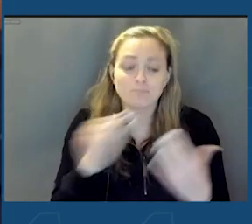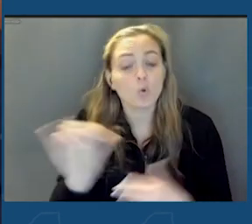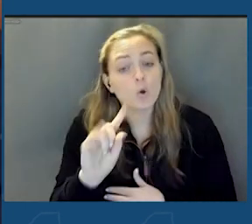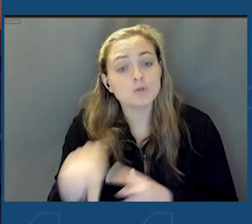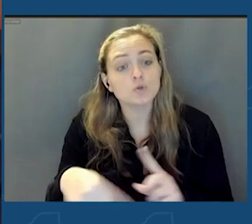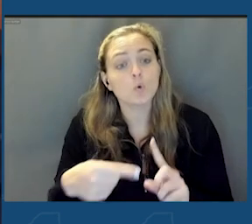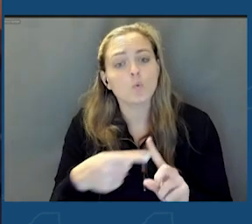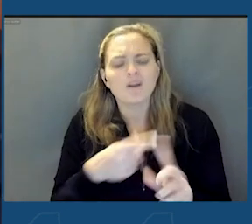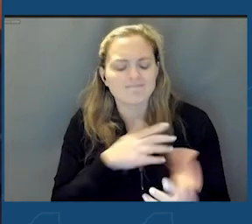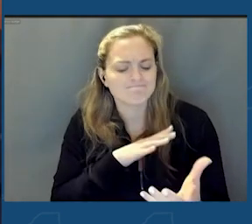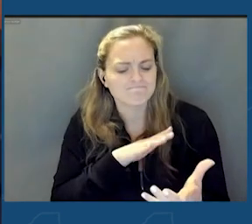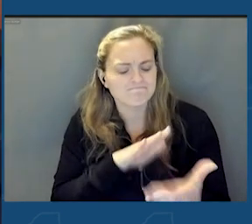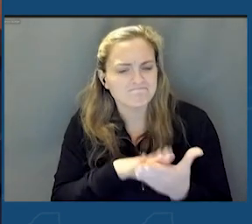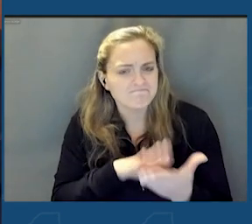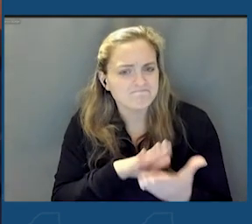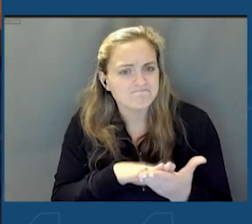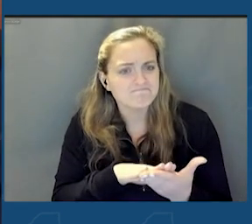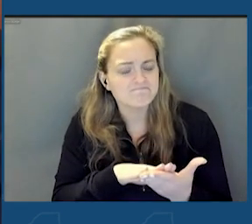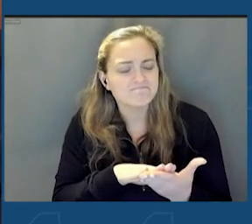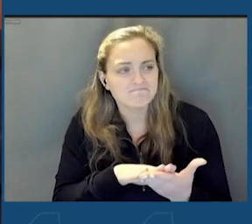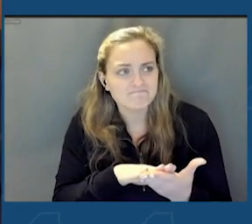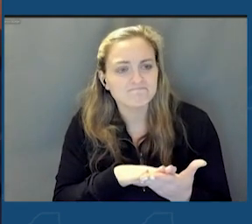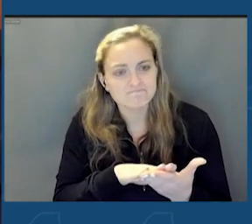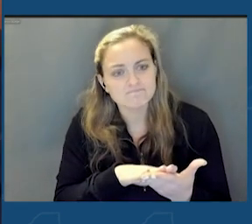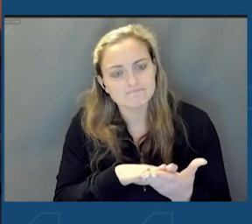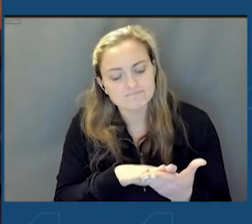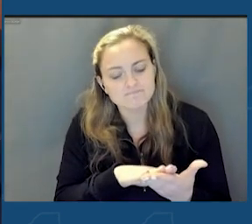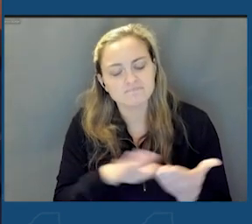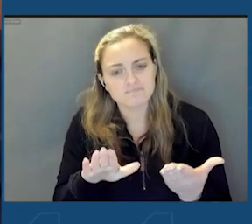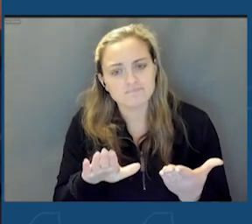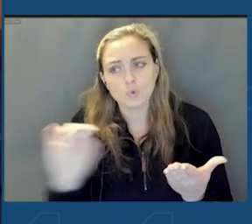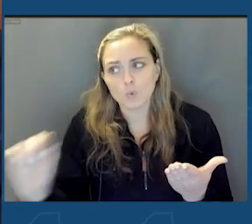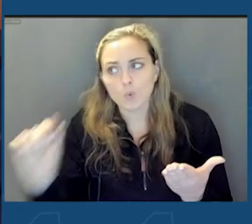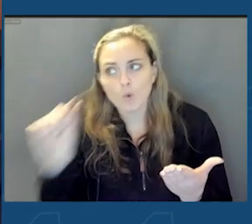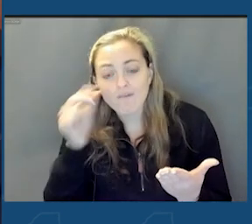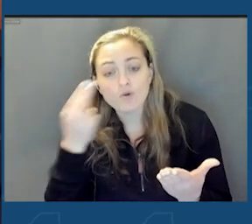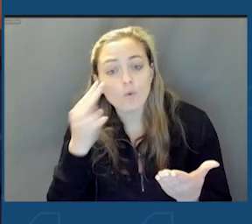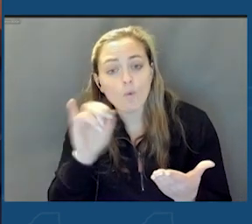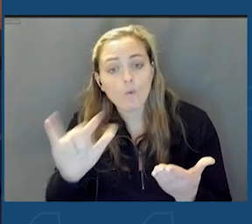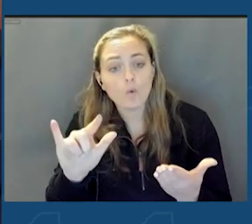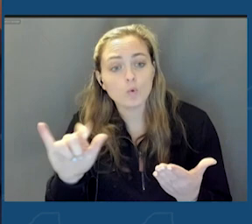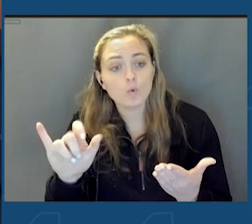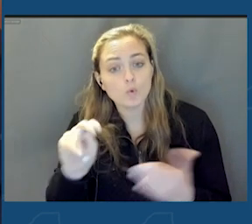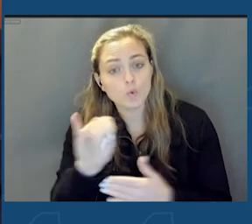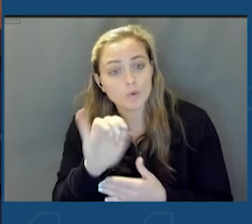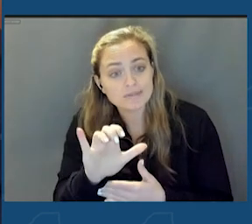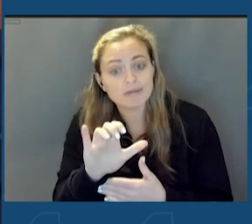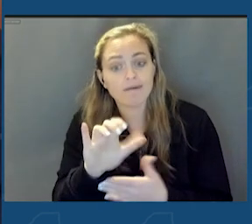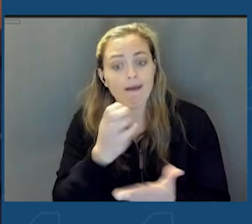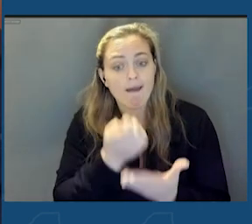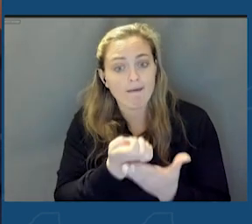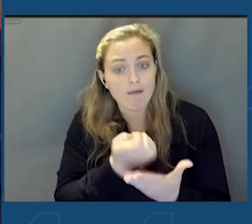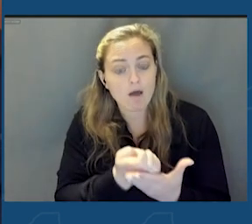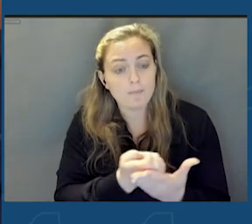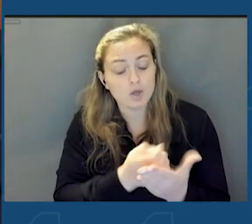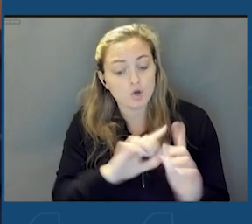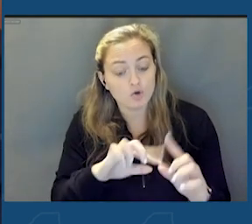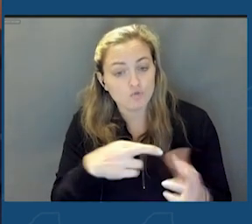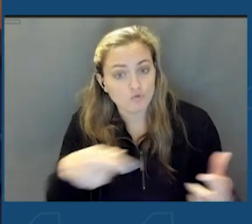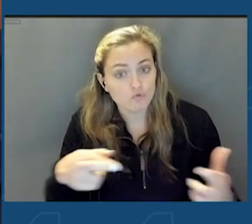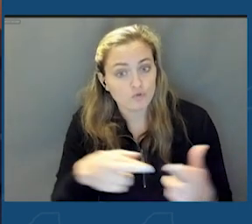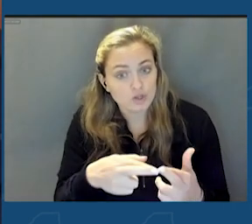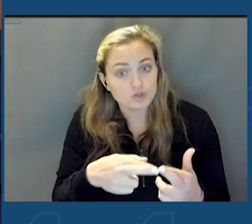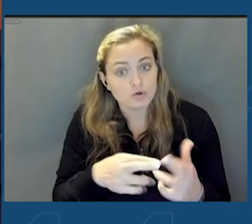you. I love you, too. I also want to applaud Governor Hochul and the New York City Regional Economic Development Council for selecting East